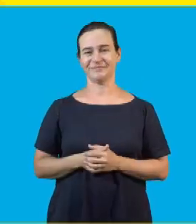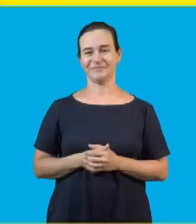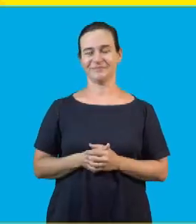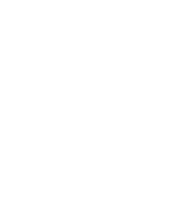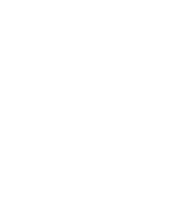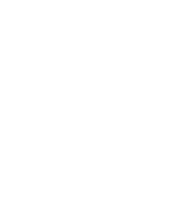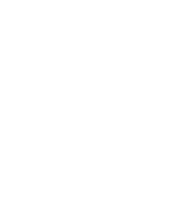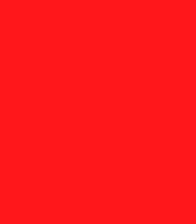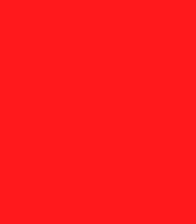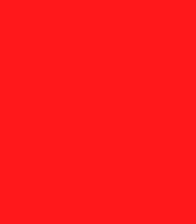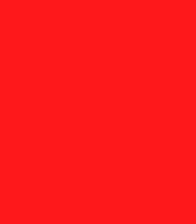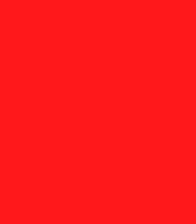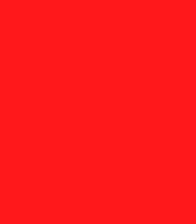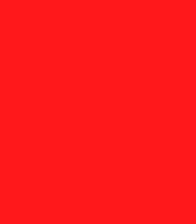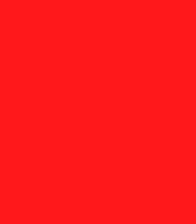while.